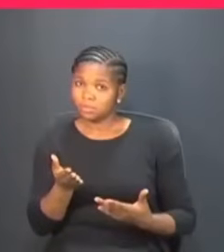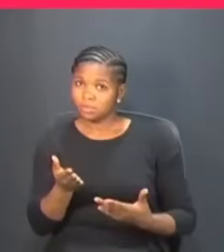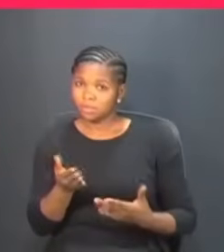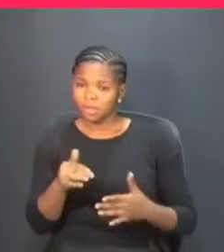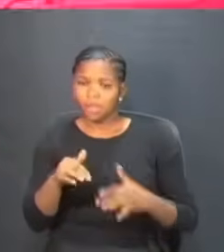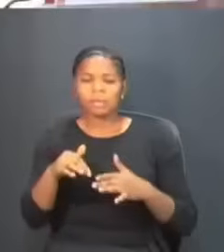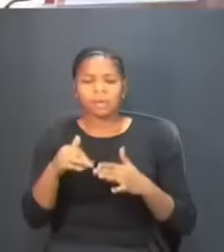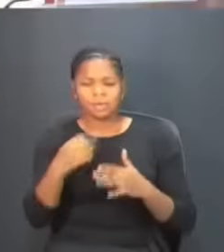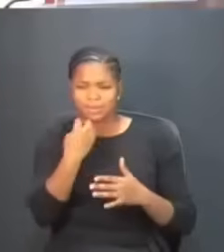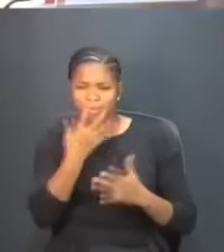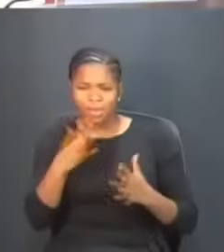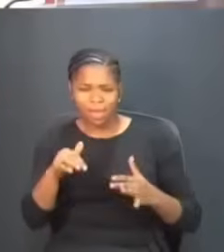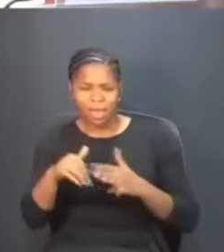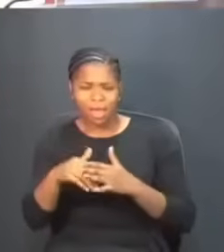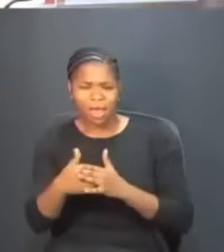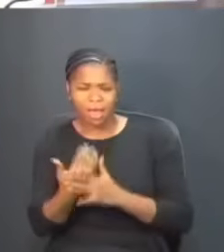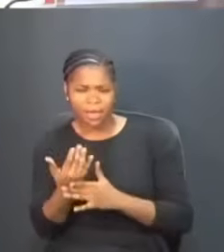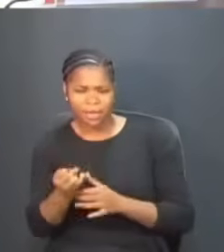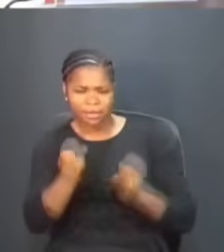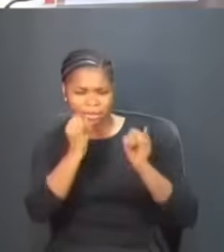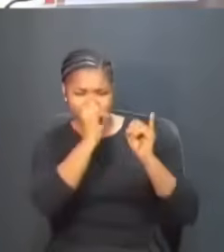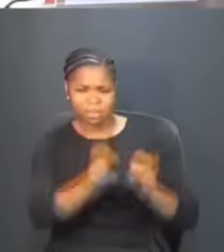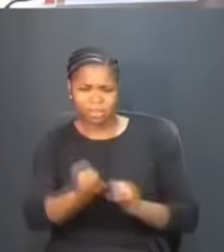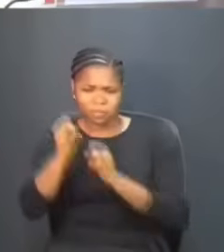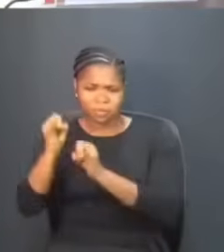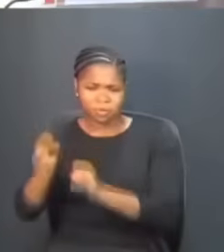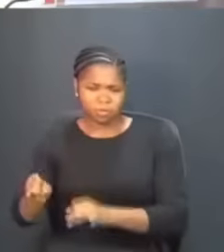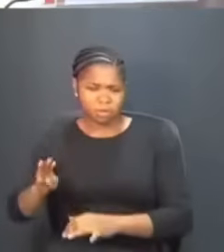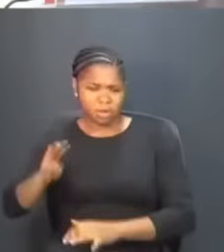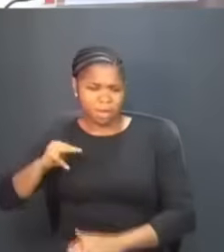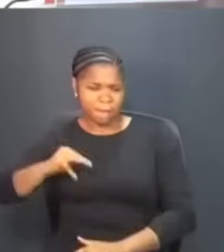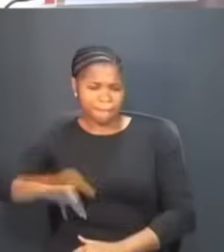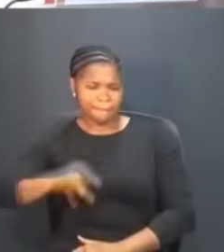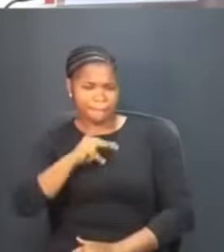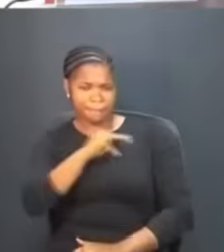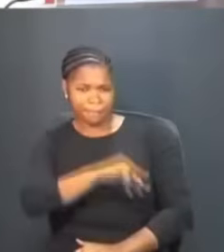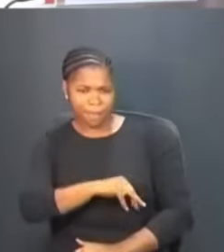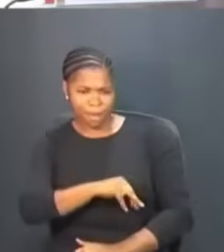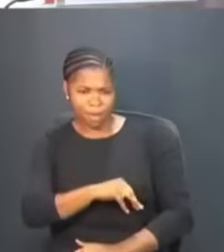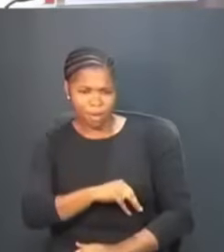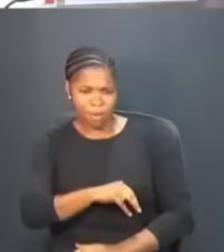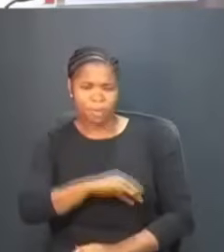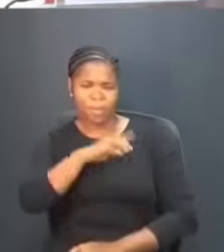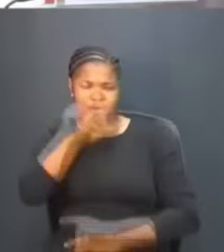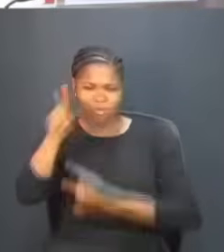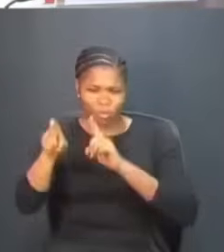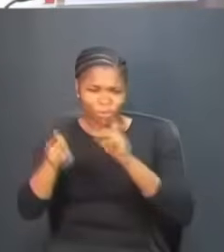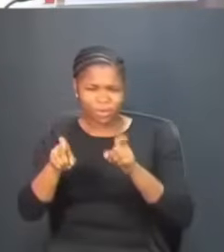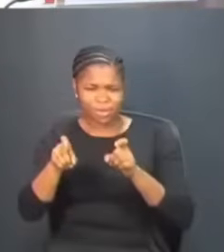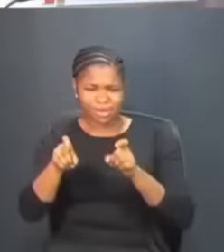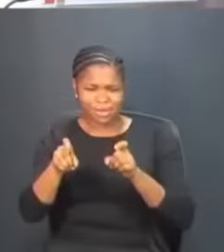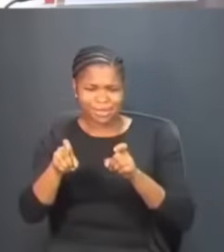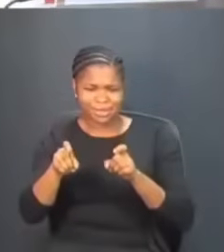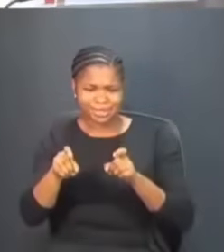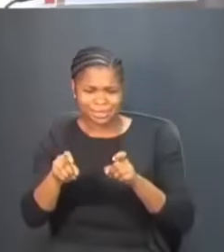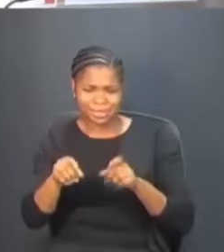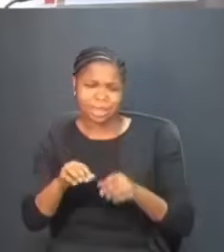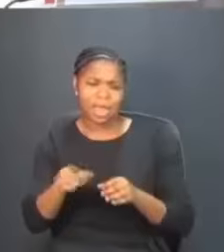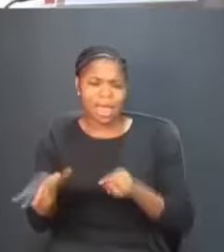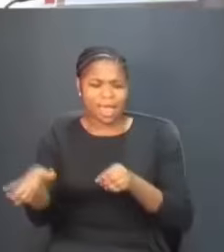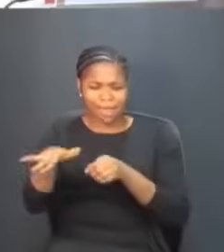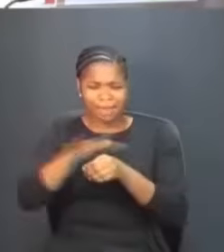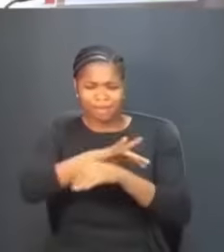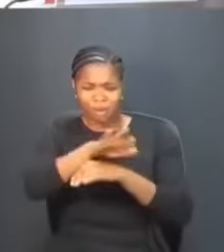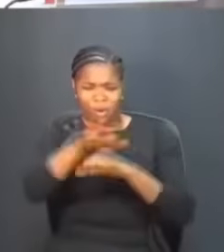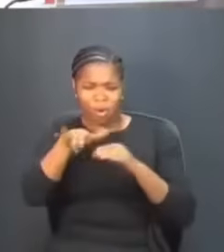members' question be a position of the minority? But he is saying that even in minority, we are not agreeing. It's not minority speaking, okay, Mr. Speaker. So